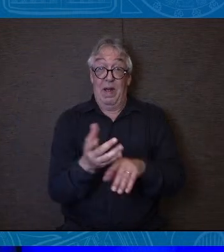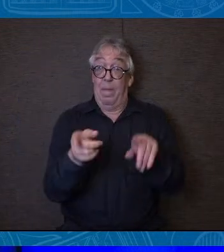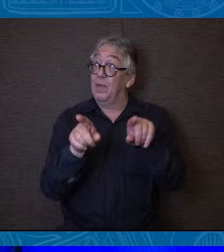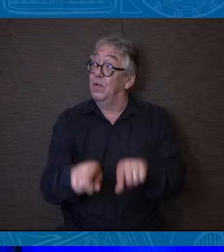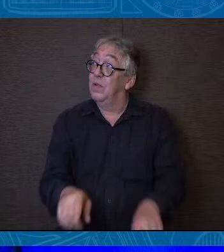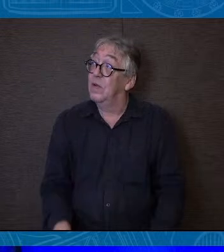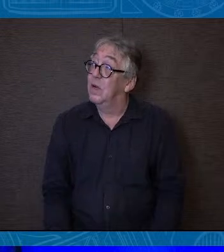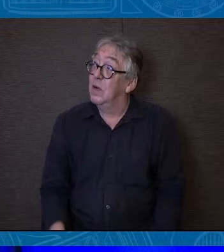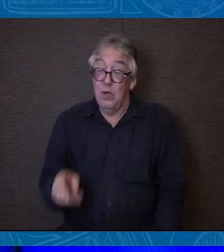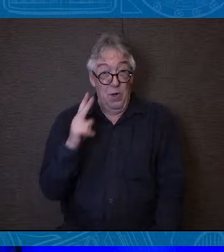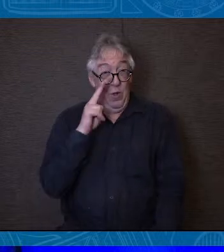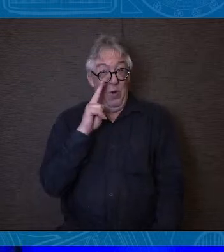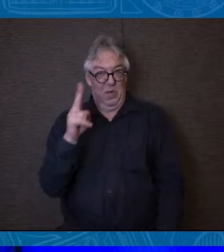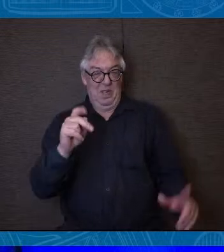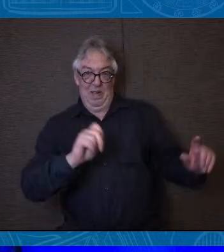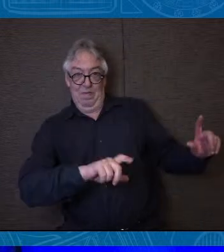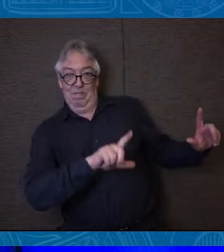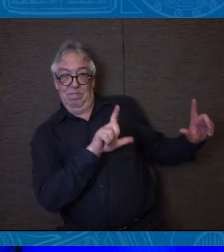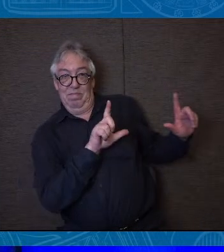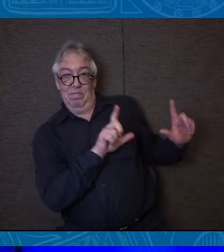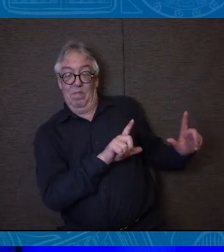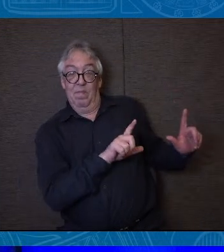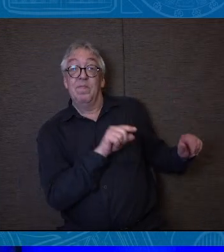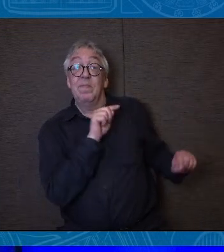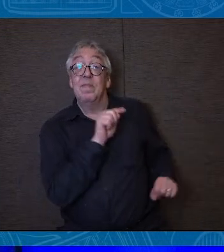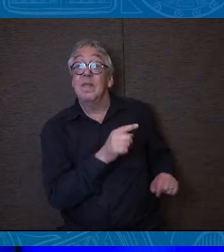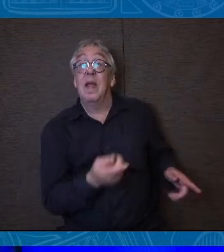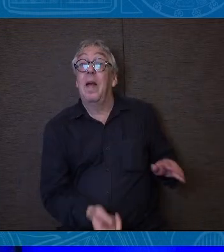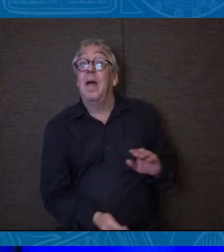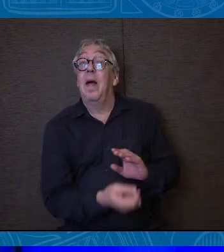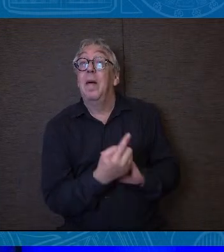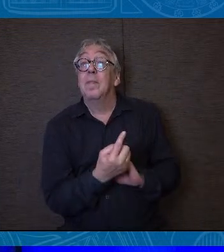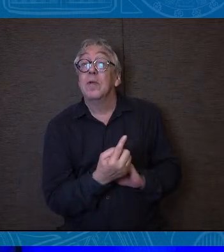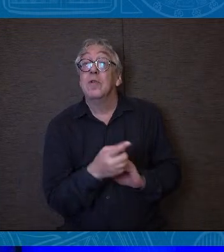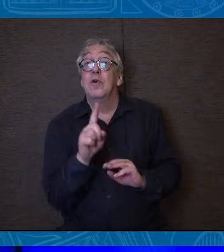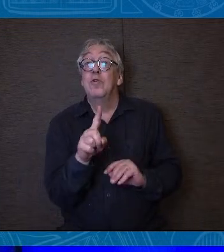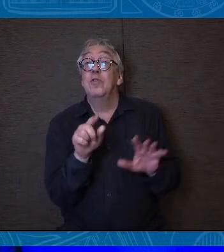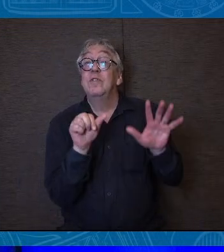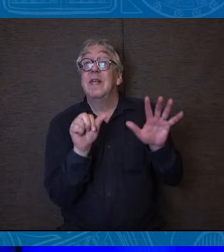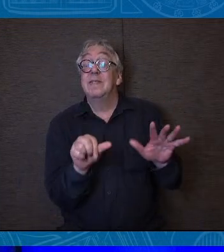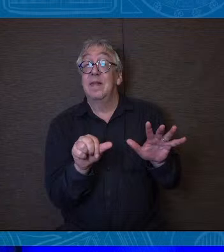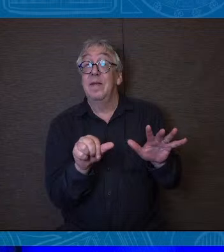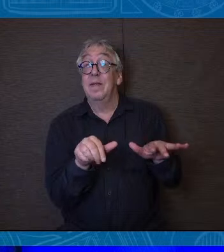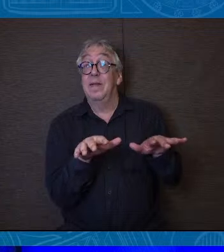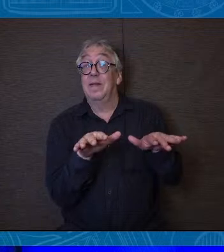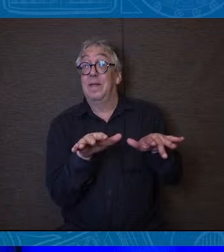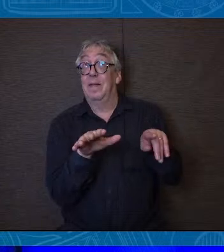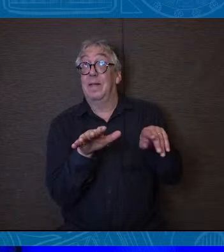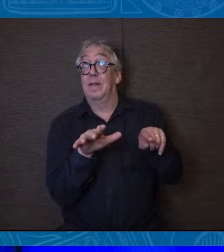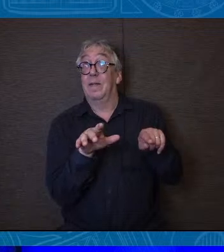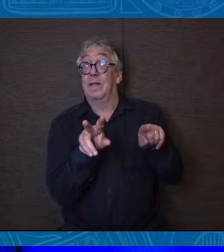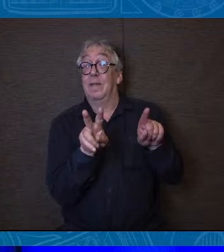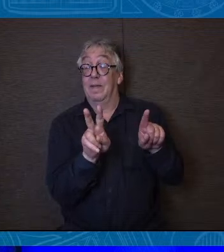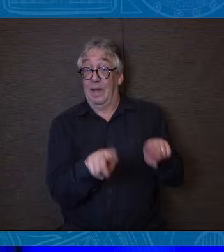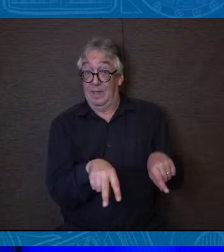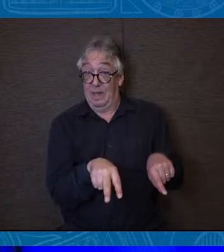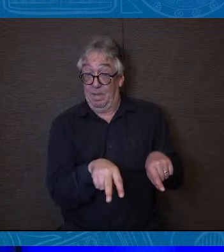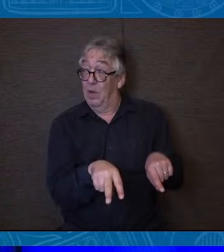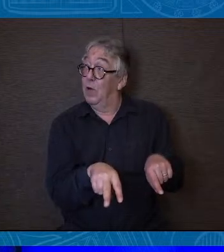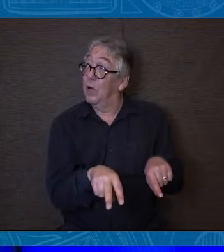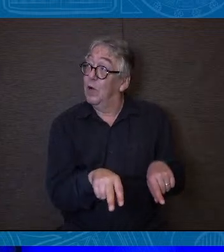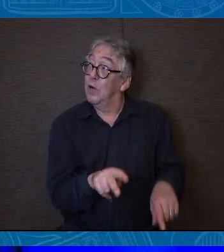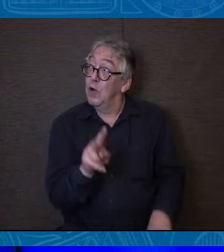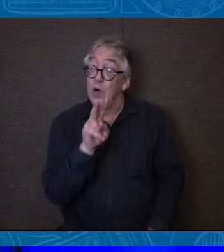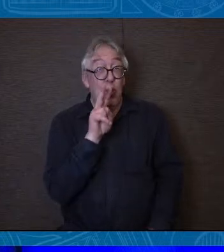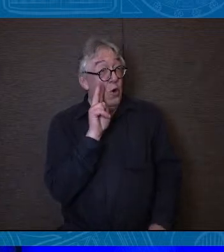connectivity was, and this was on 16th of December before and you can see here the coverage of the clouds in gray as well.